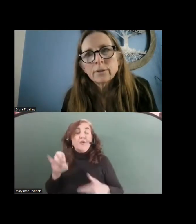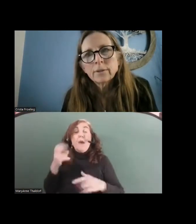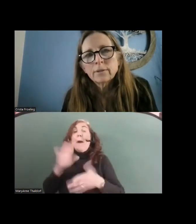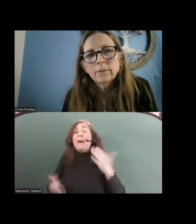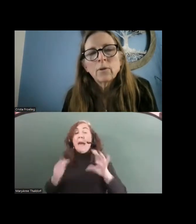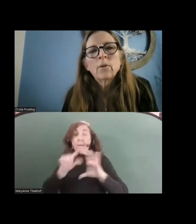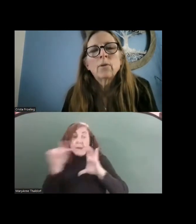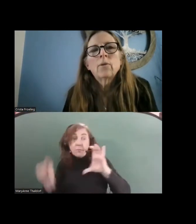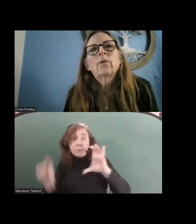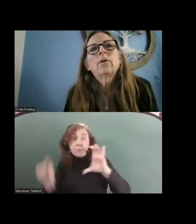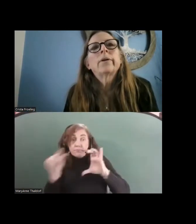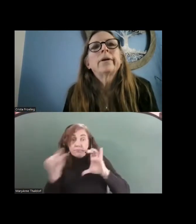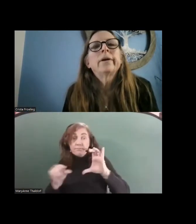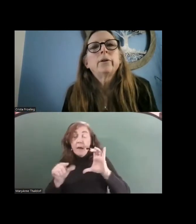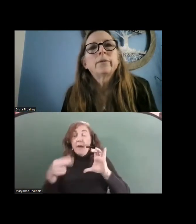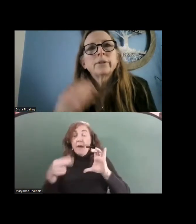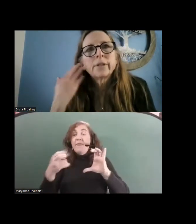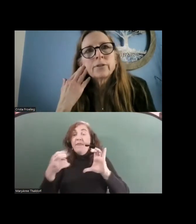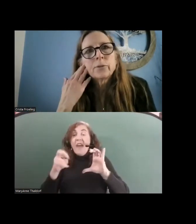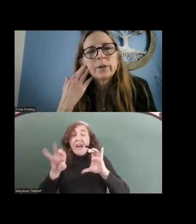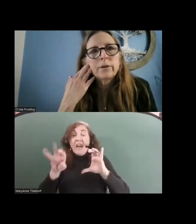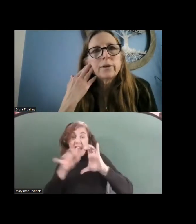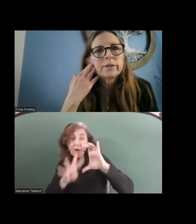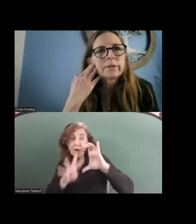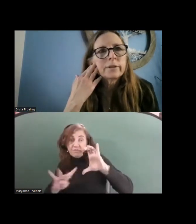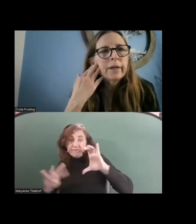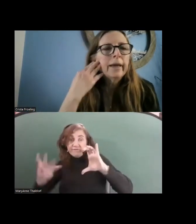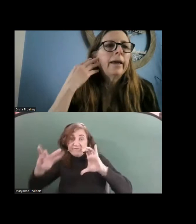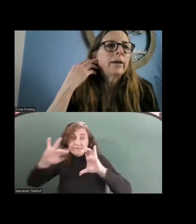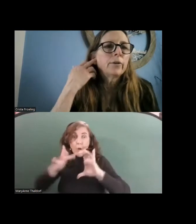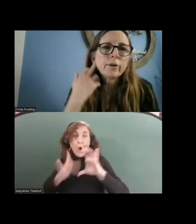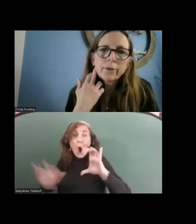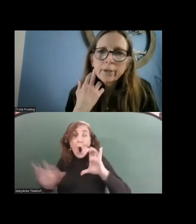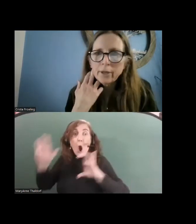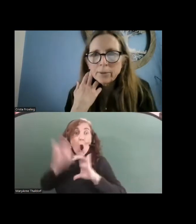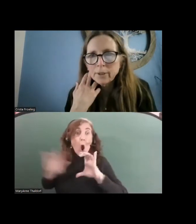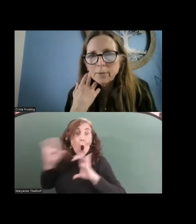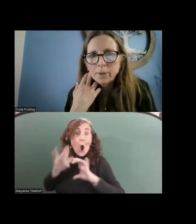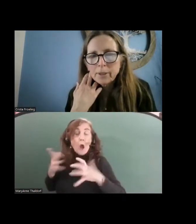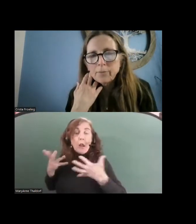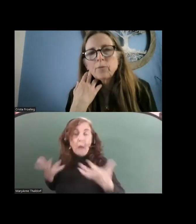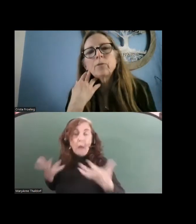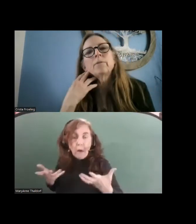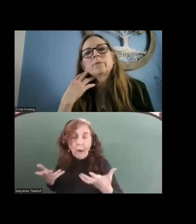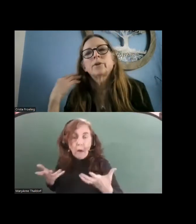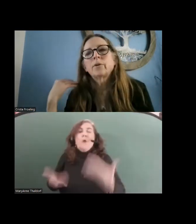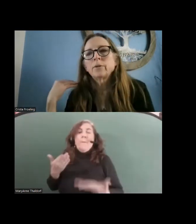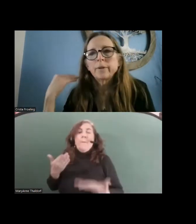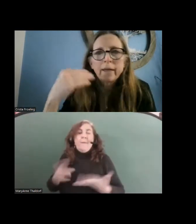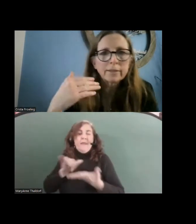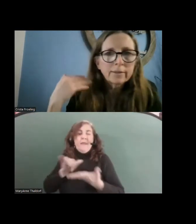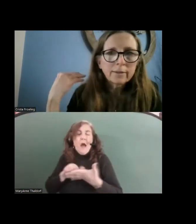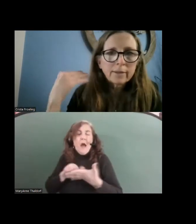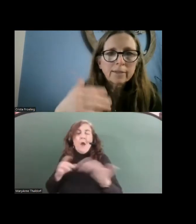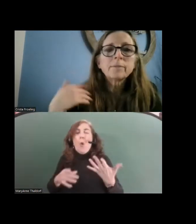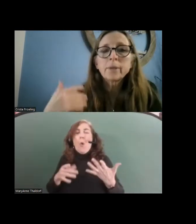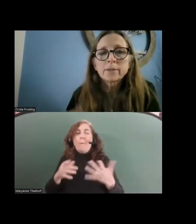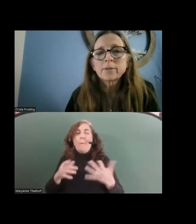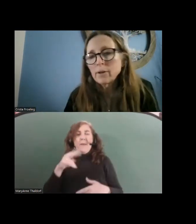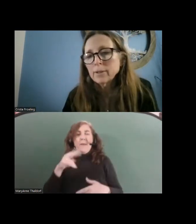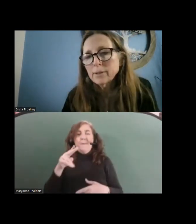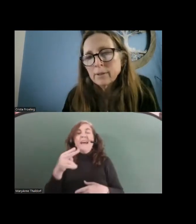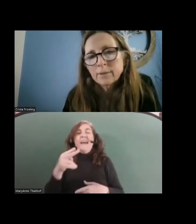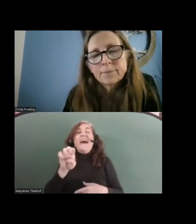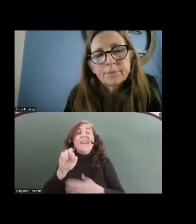infections. Or you have a sensory loss and your ear canal wasn't completely formed. So that's a